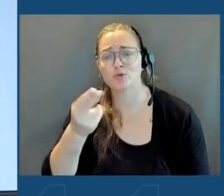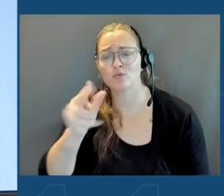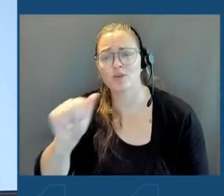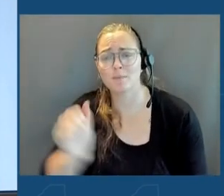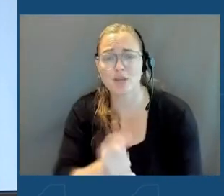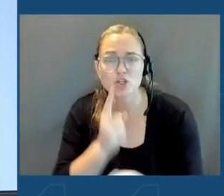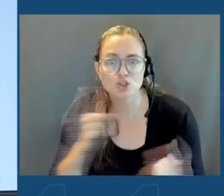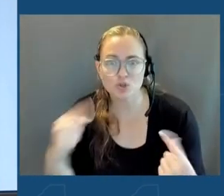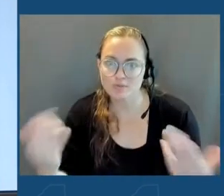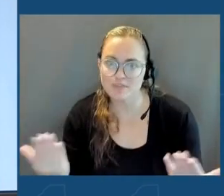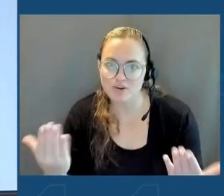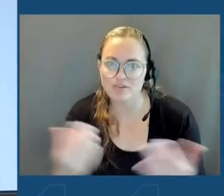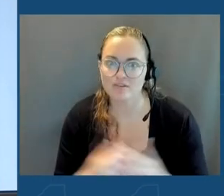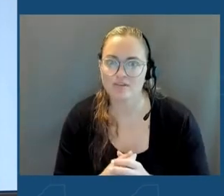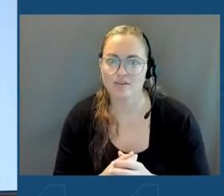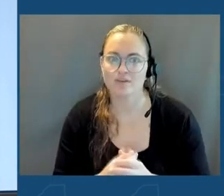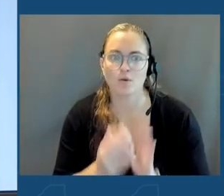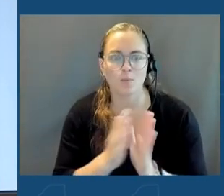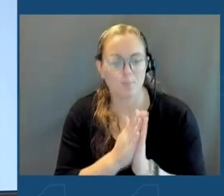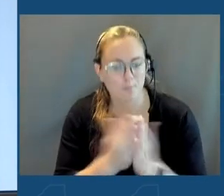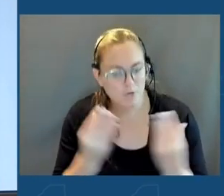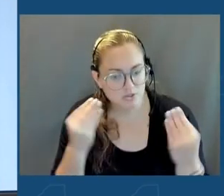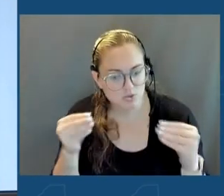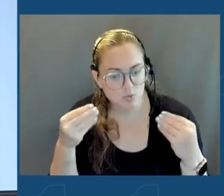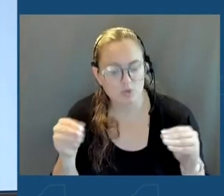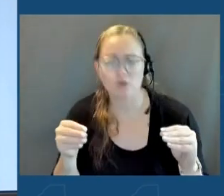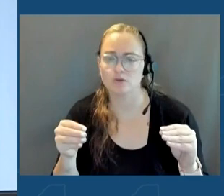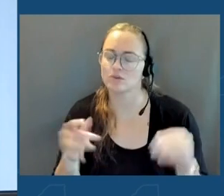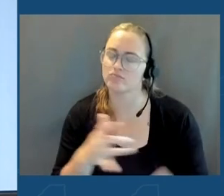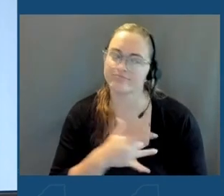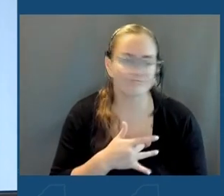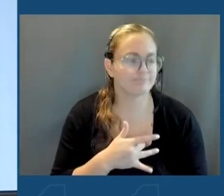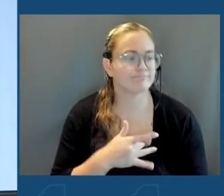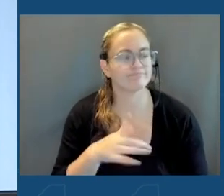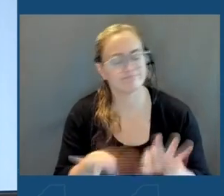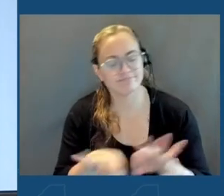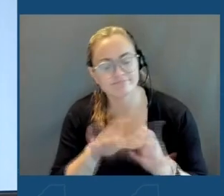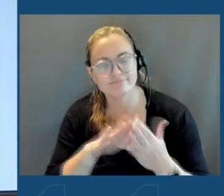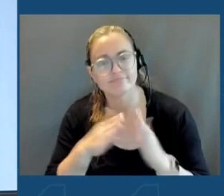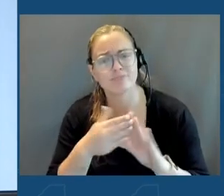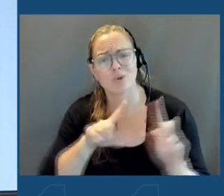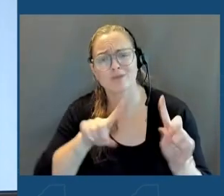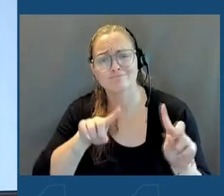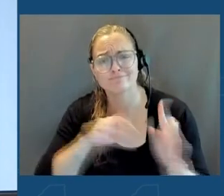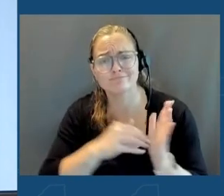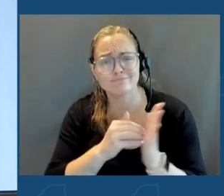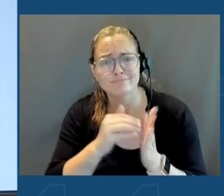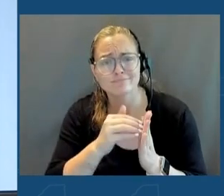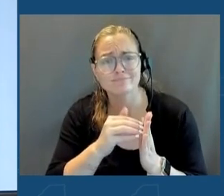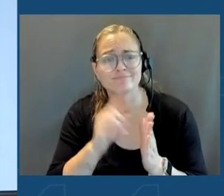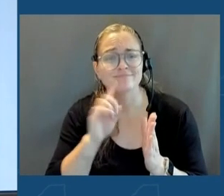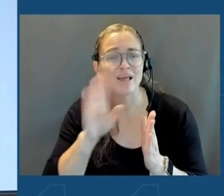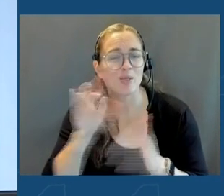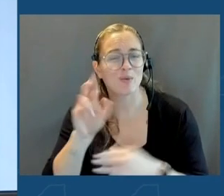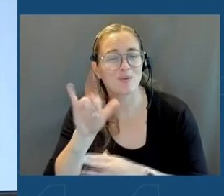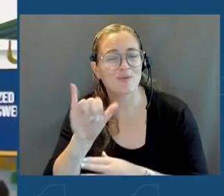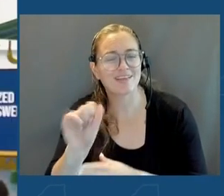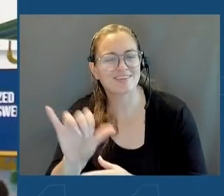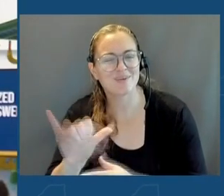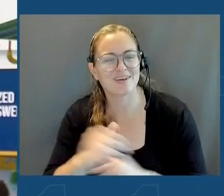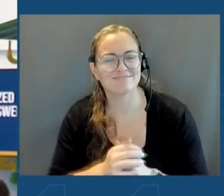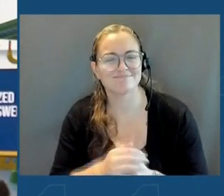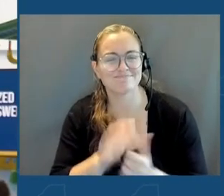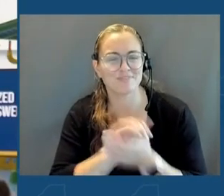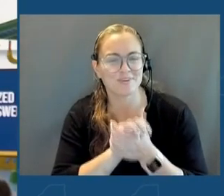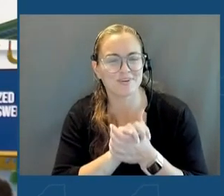here, because bookstores are the heart of a community, and I've been there so many times. Let me say hello to the Rileys as well, so